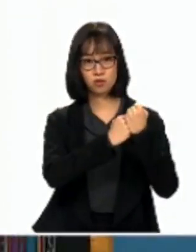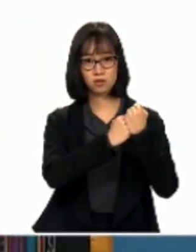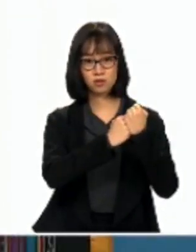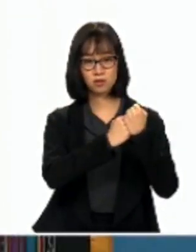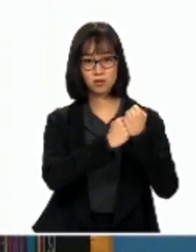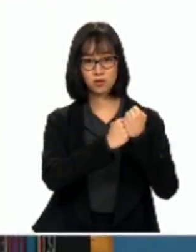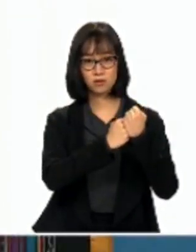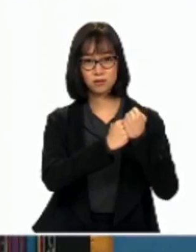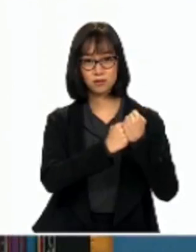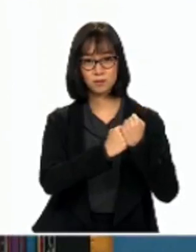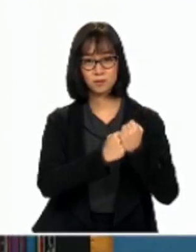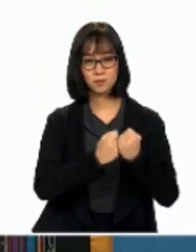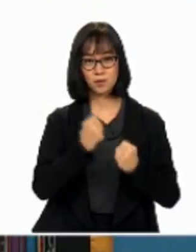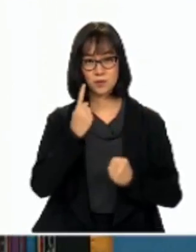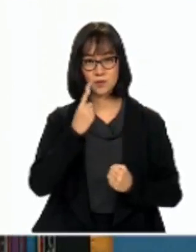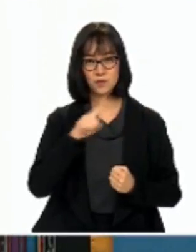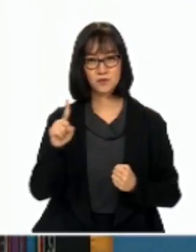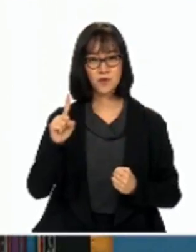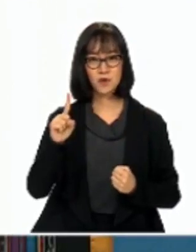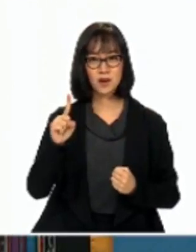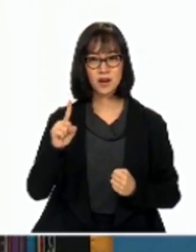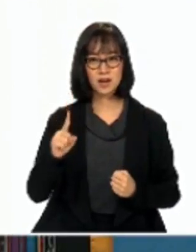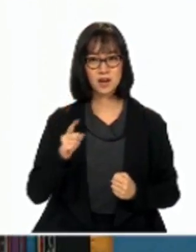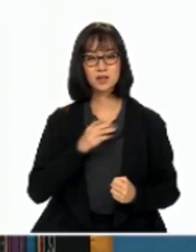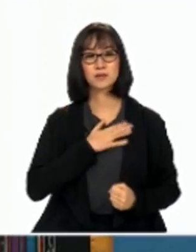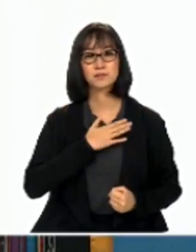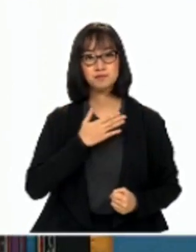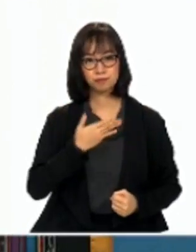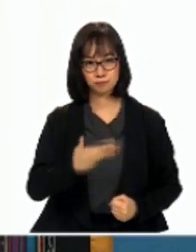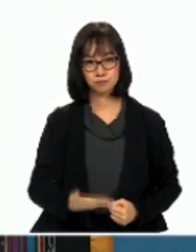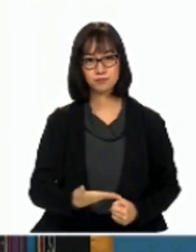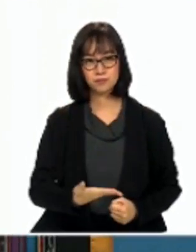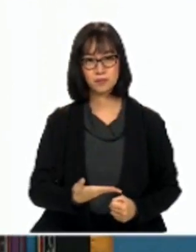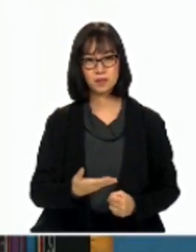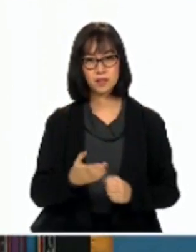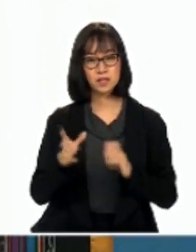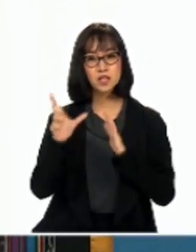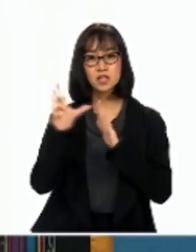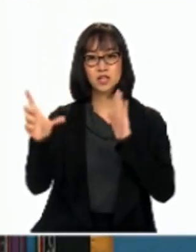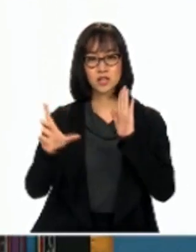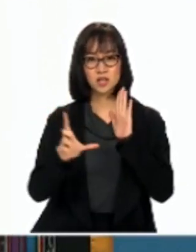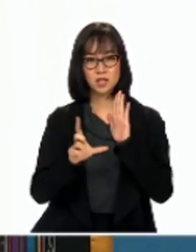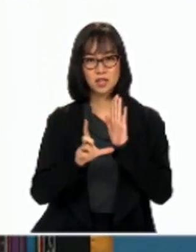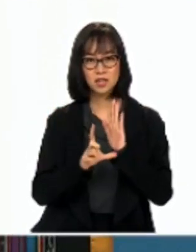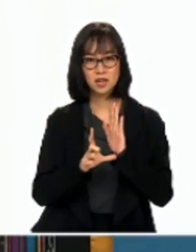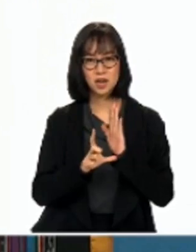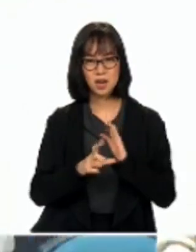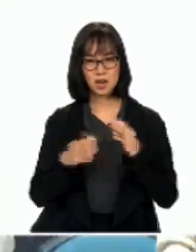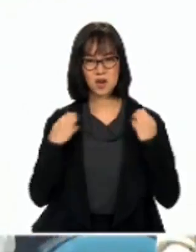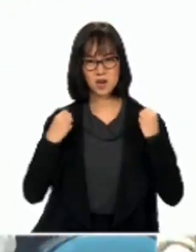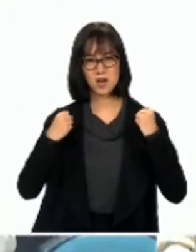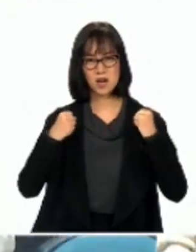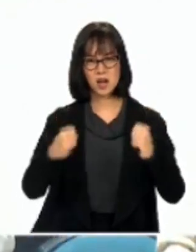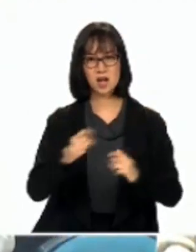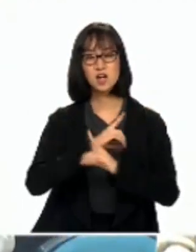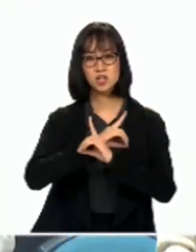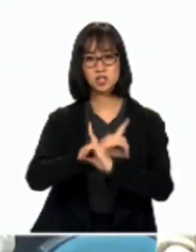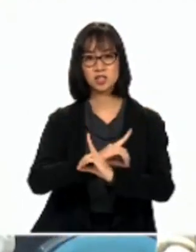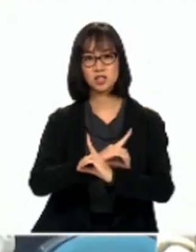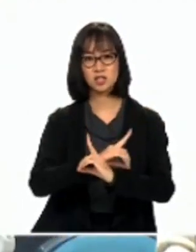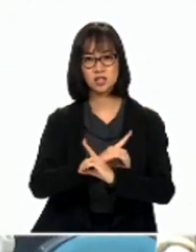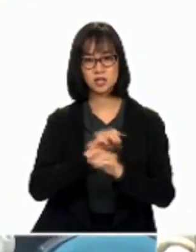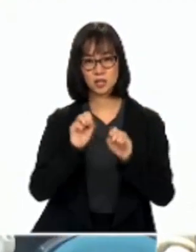for the initiative, legislative initiatives aimed at strengthening defense-related system, such as the